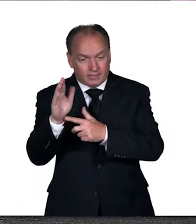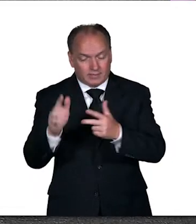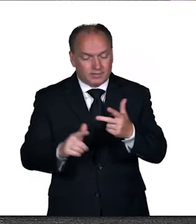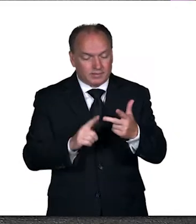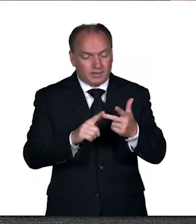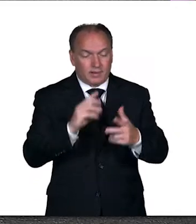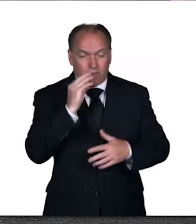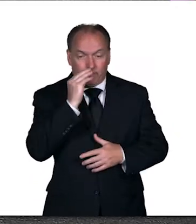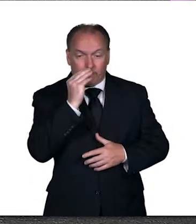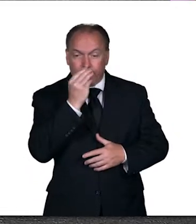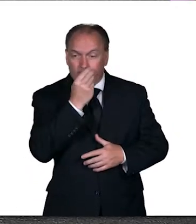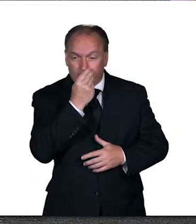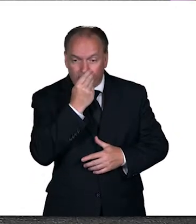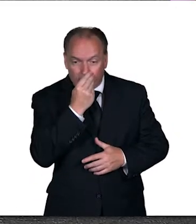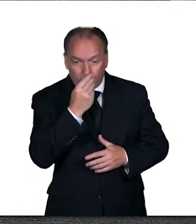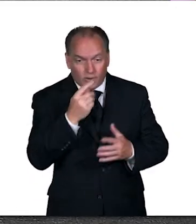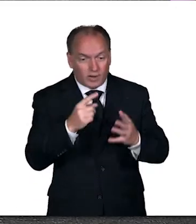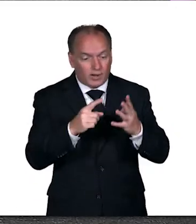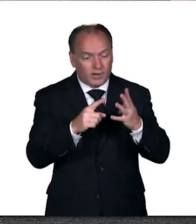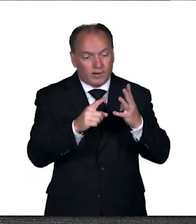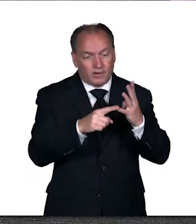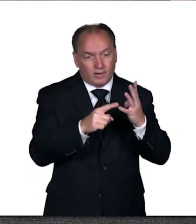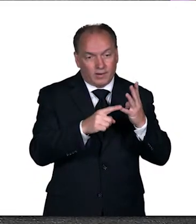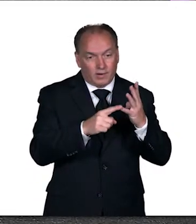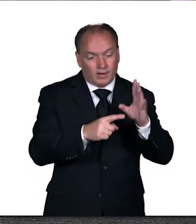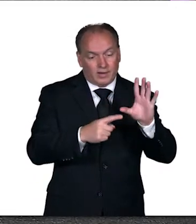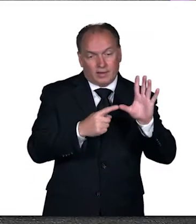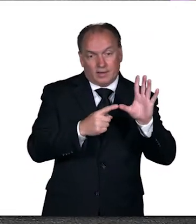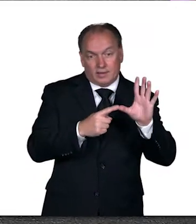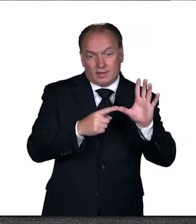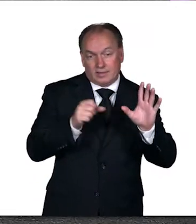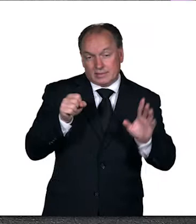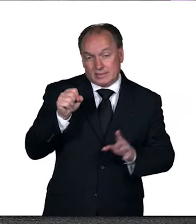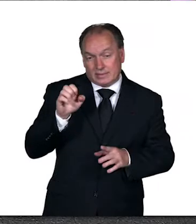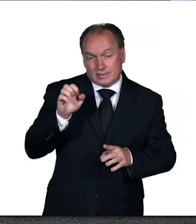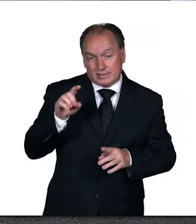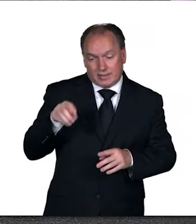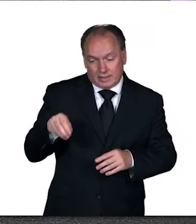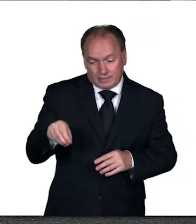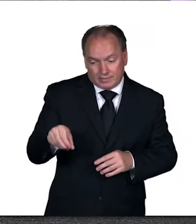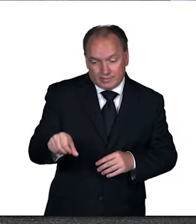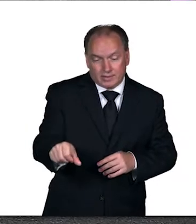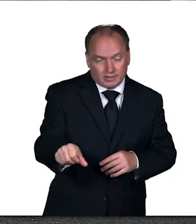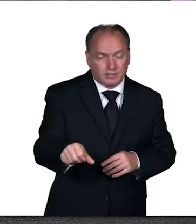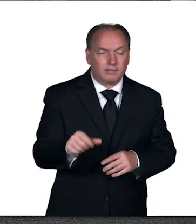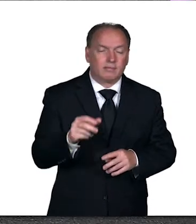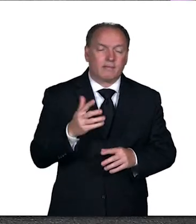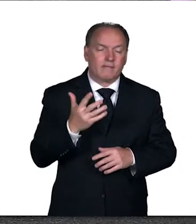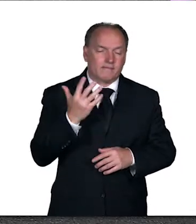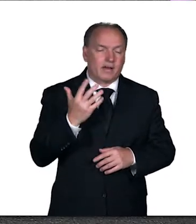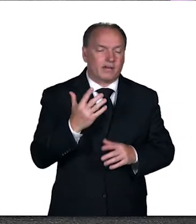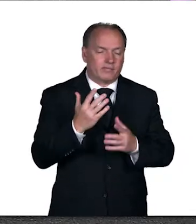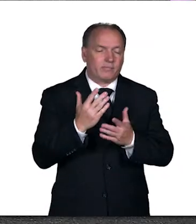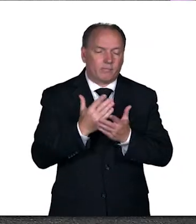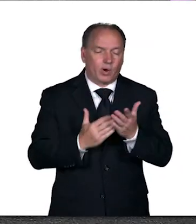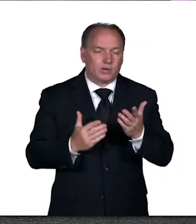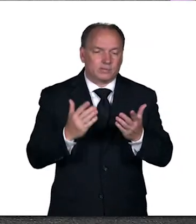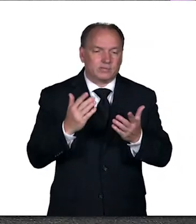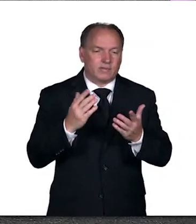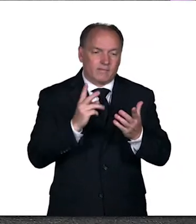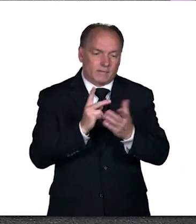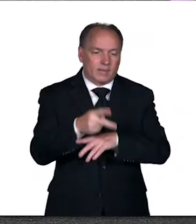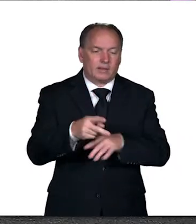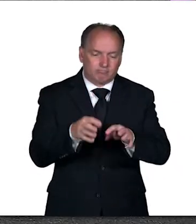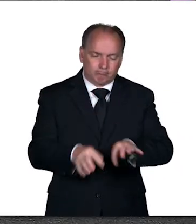seeds. So those are our 5 main important parts of a plant. The first one we're going to talk about is the